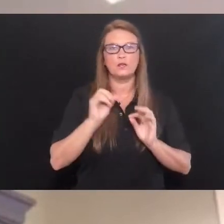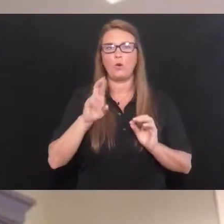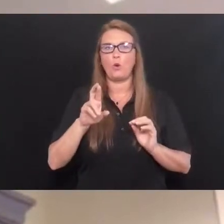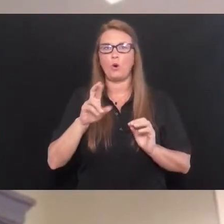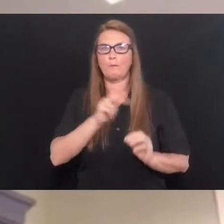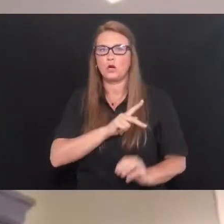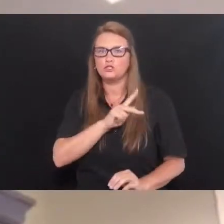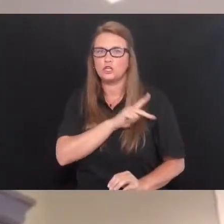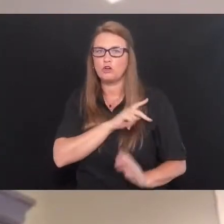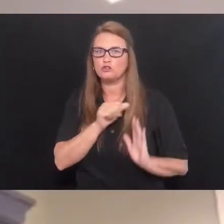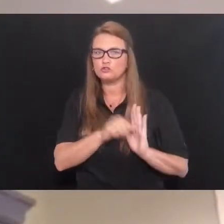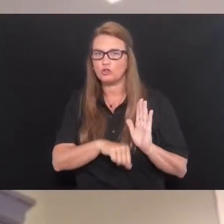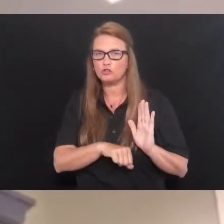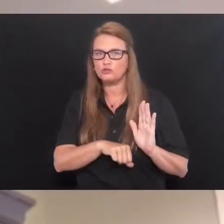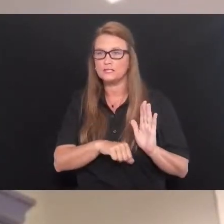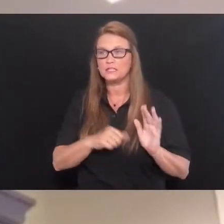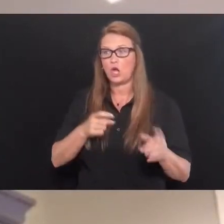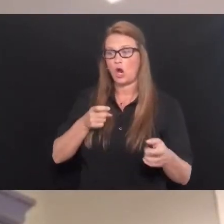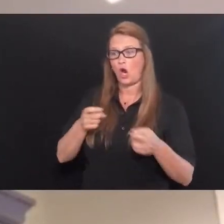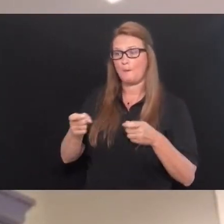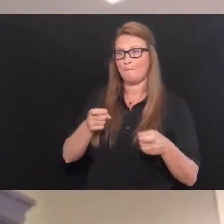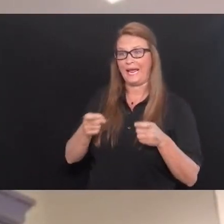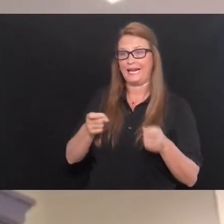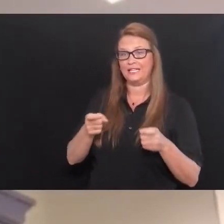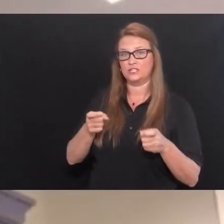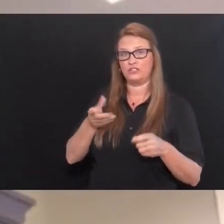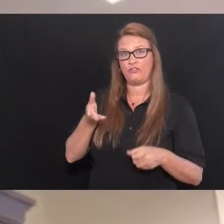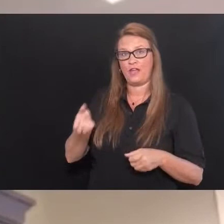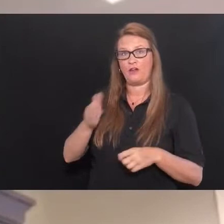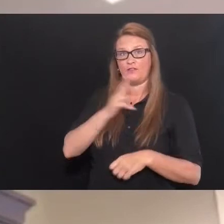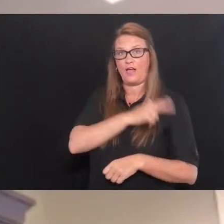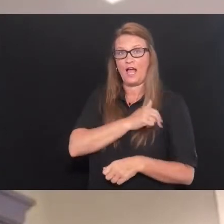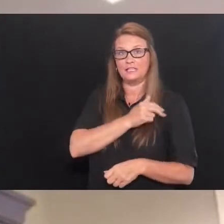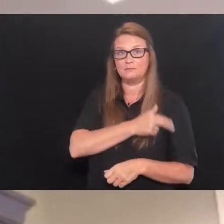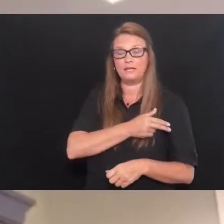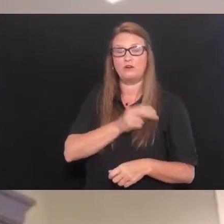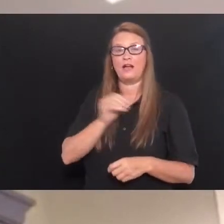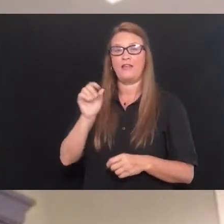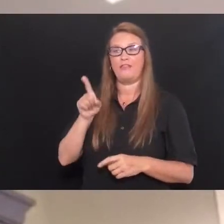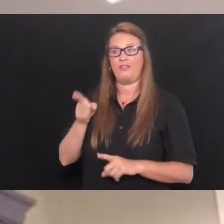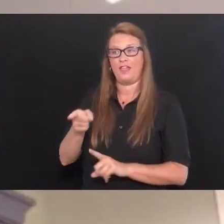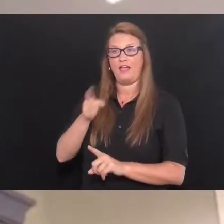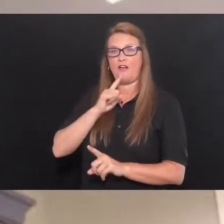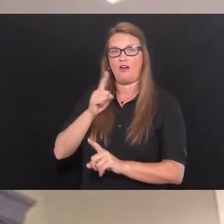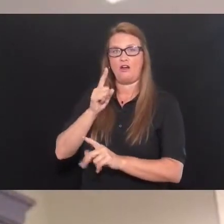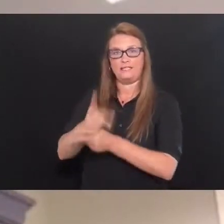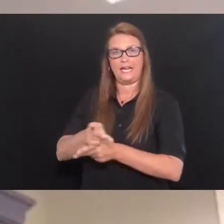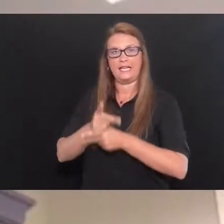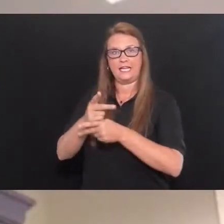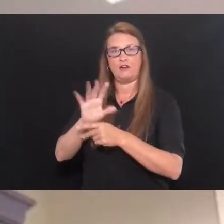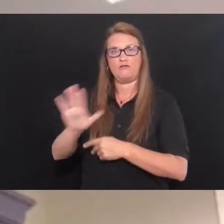being managed at the hospital level to maintain the integrity of their systems.